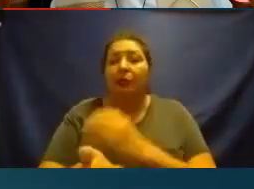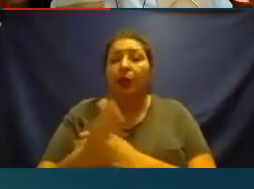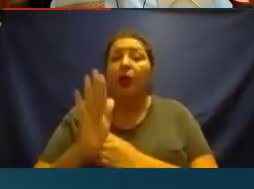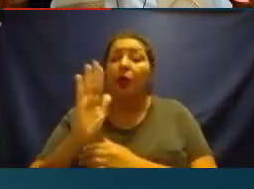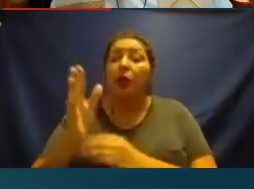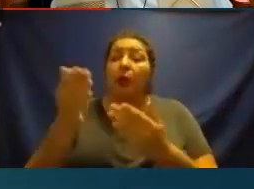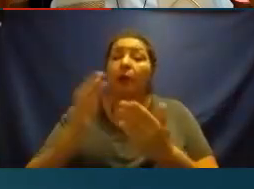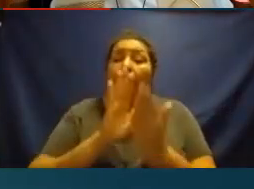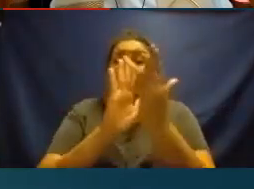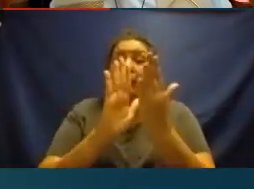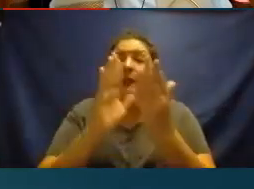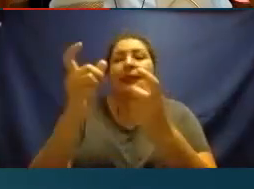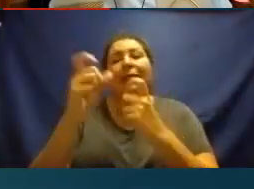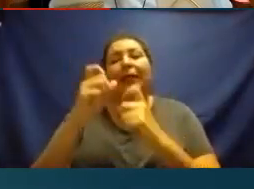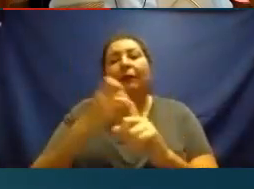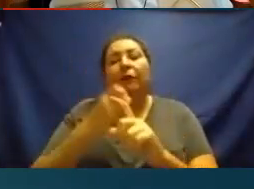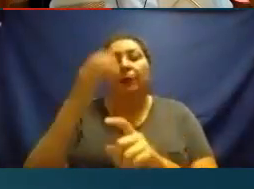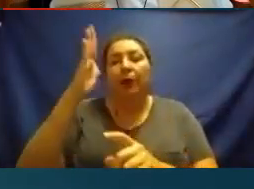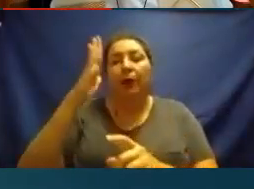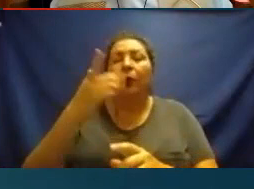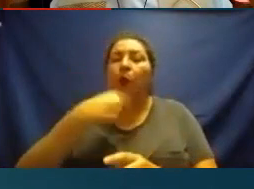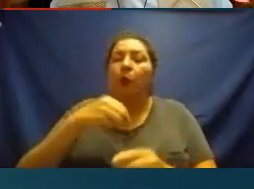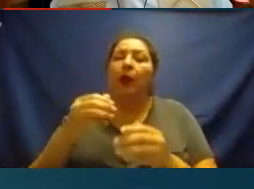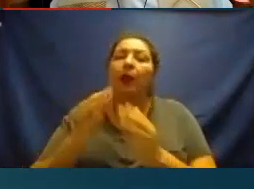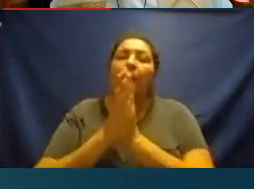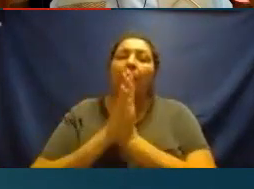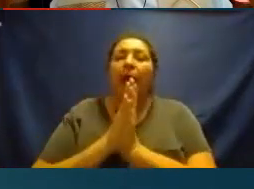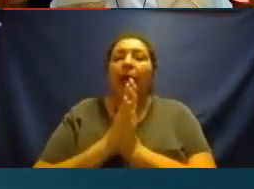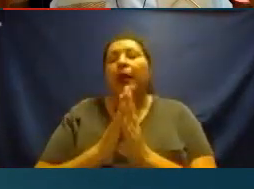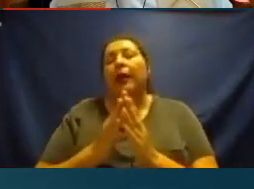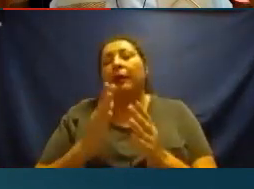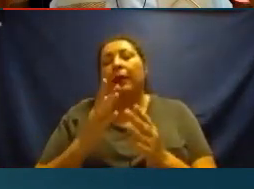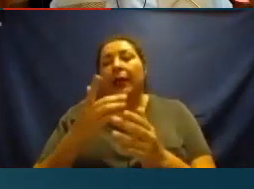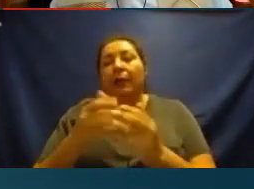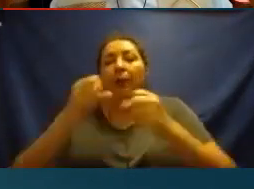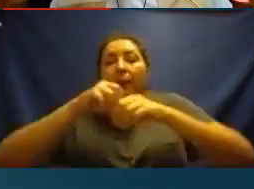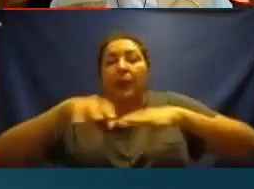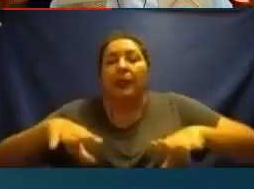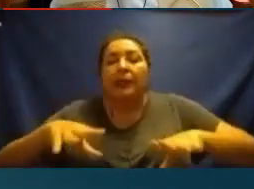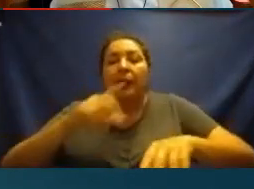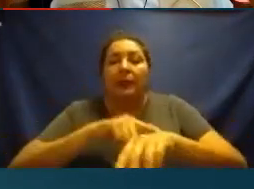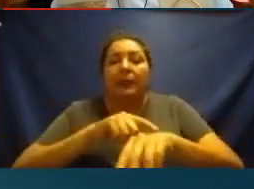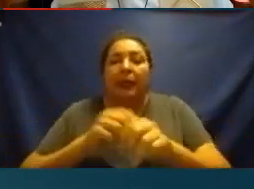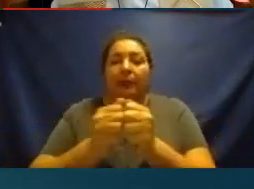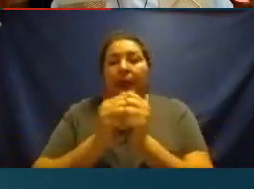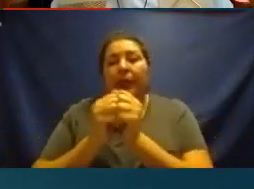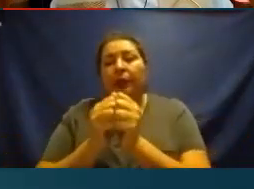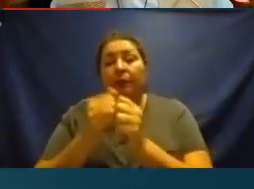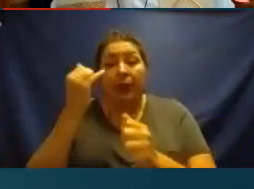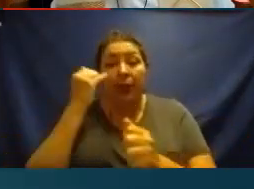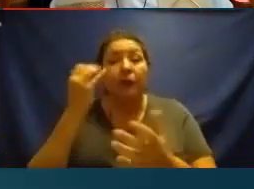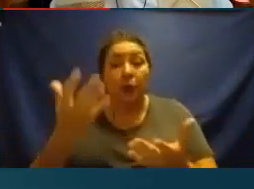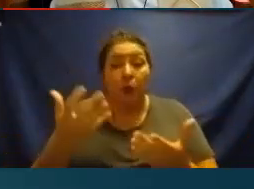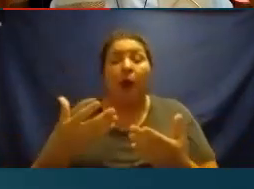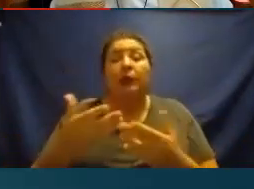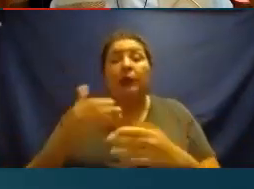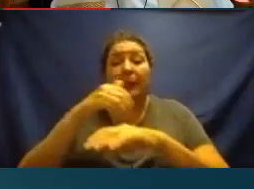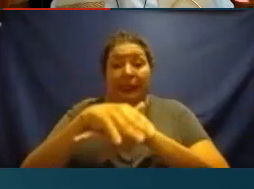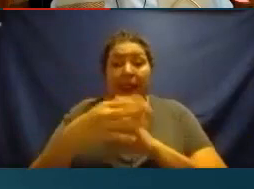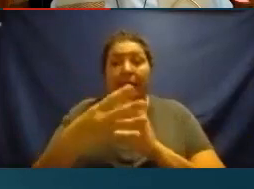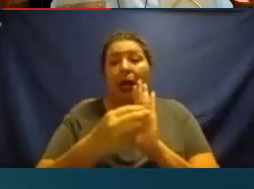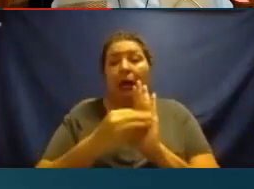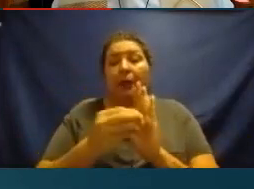God. We pray and hope that he will bless our worship time here together. If you would like to receive copies